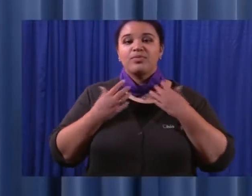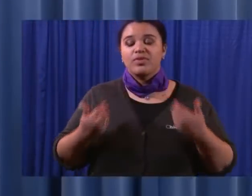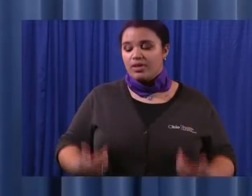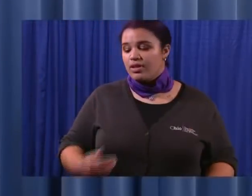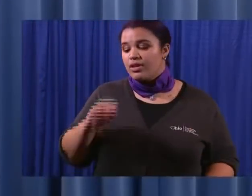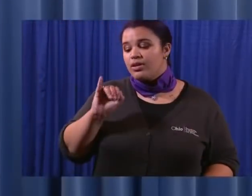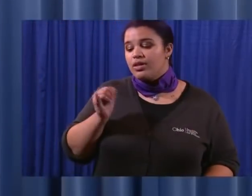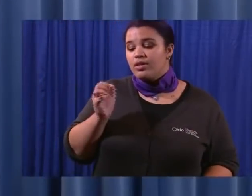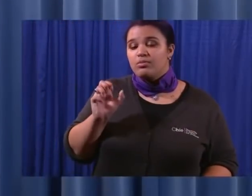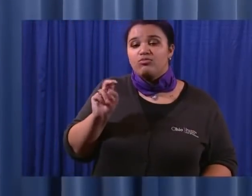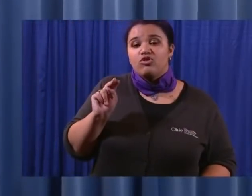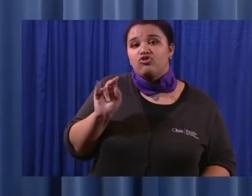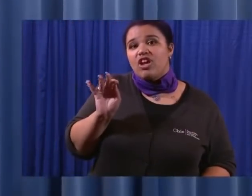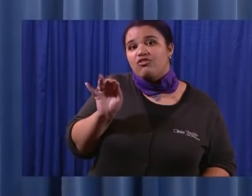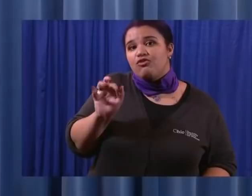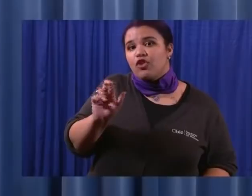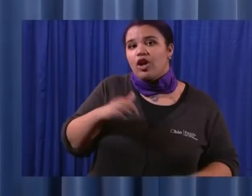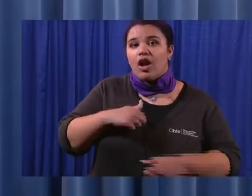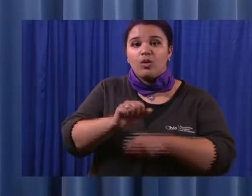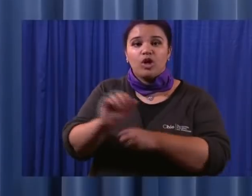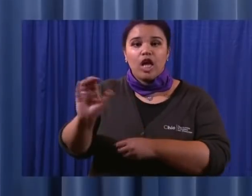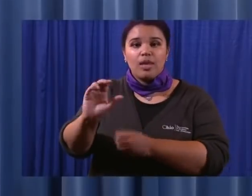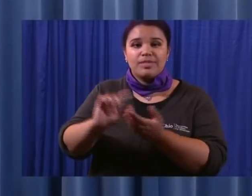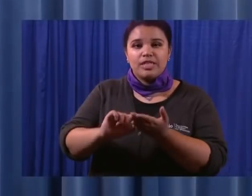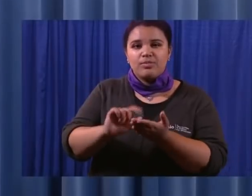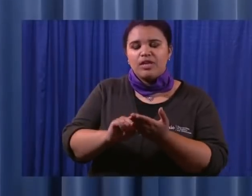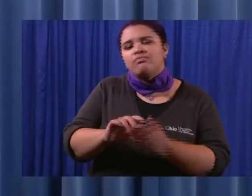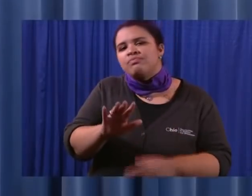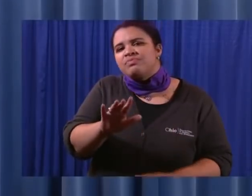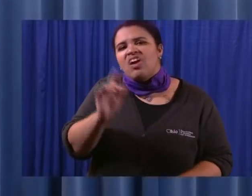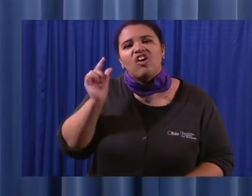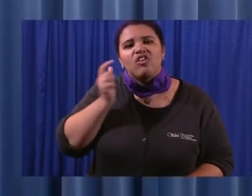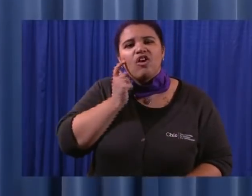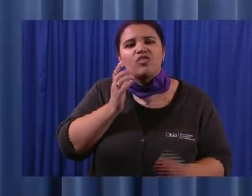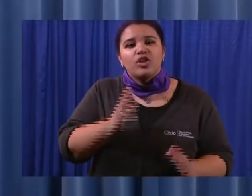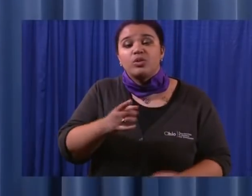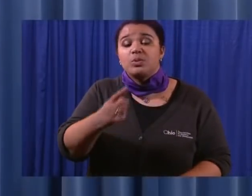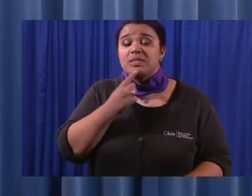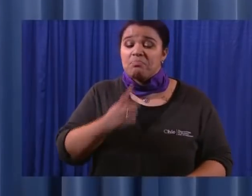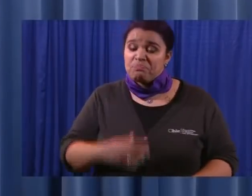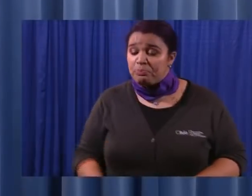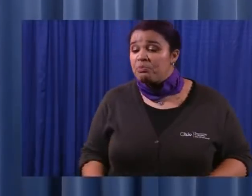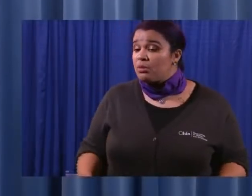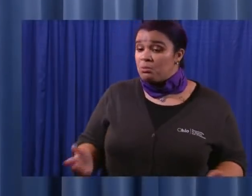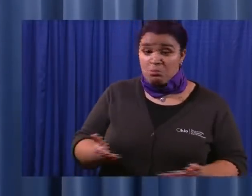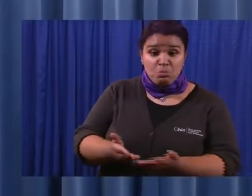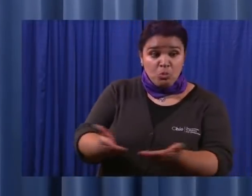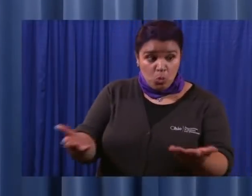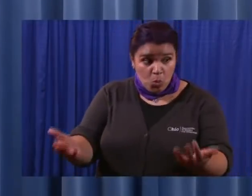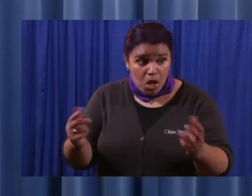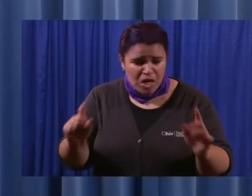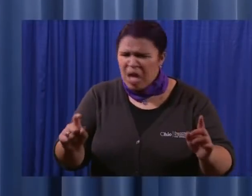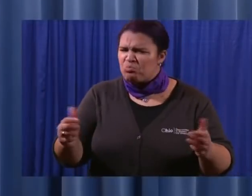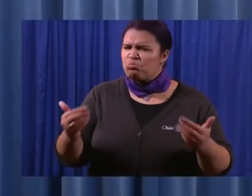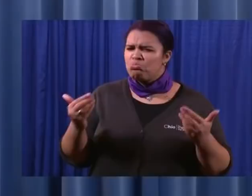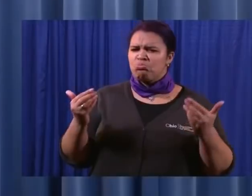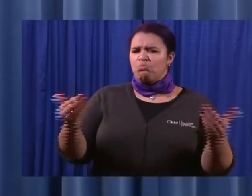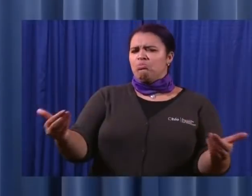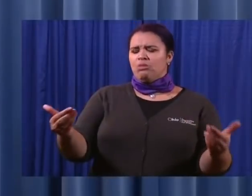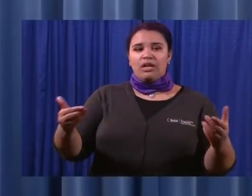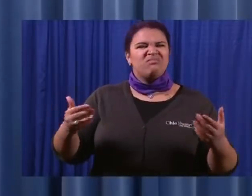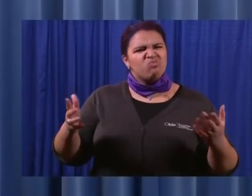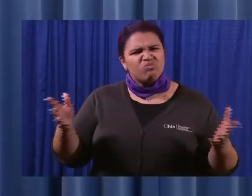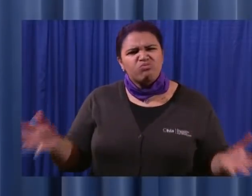Jennifer Spola with the Columbus Dispatch. Governor, you've said anyone who wants to get a test can get one, and you've encouraged Ohioans to